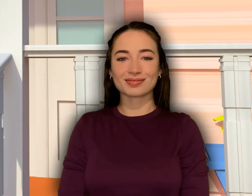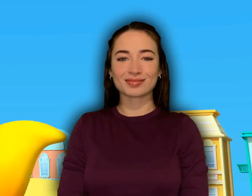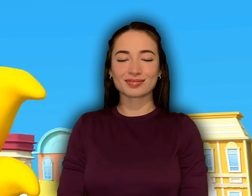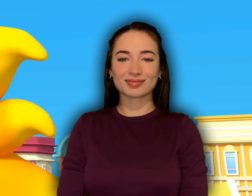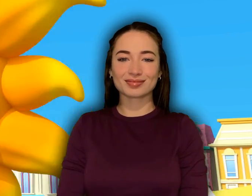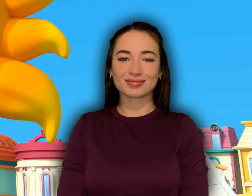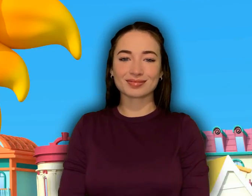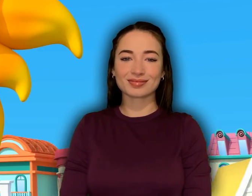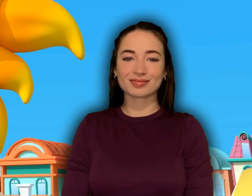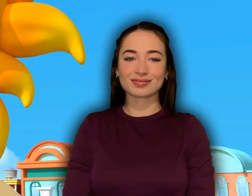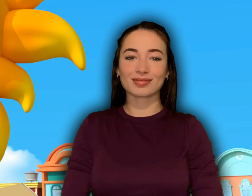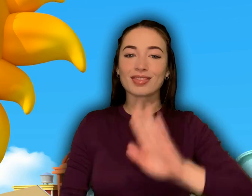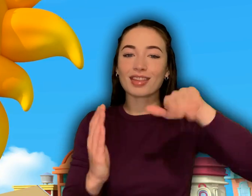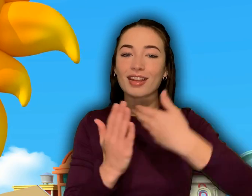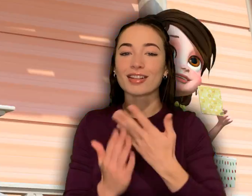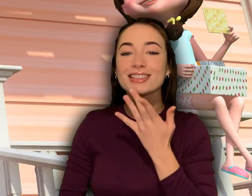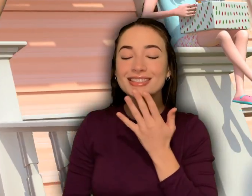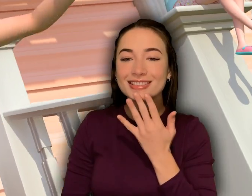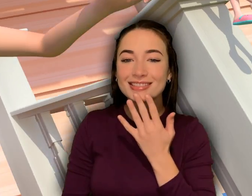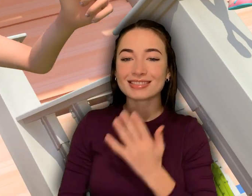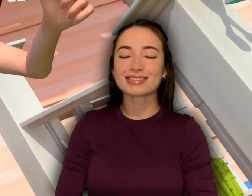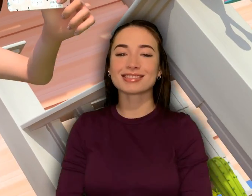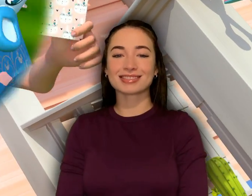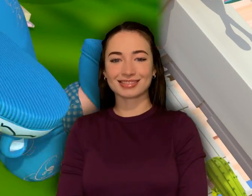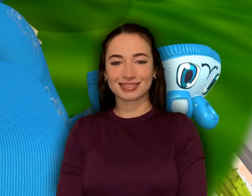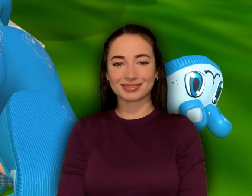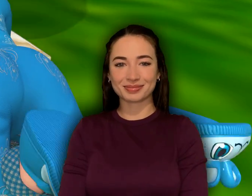PARCHUL ALL COLORS